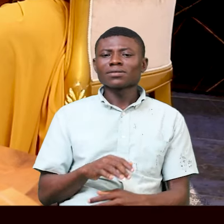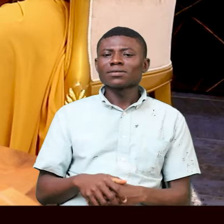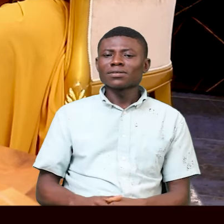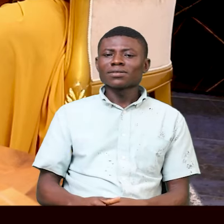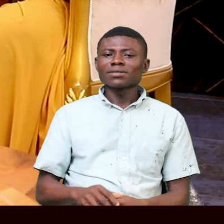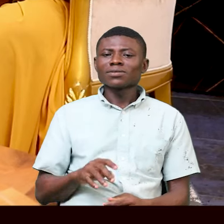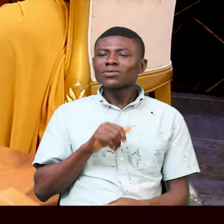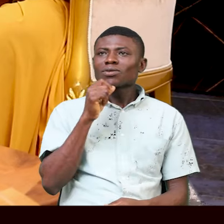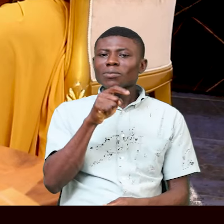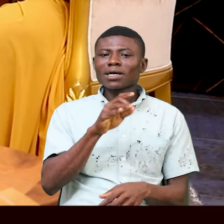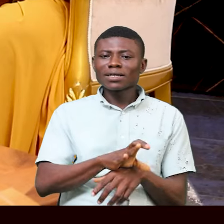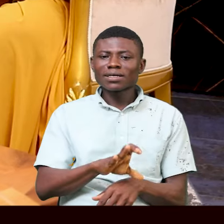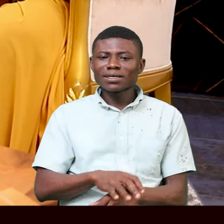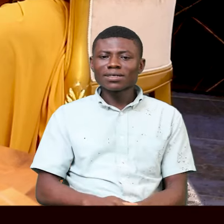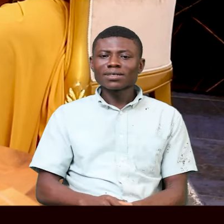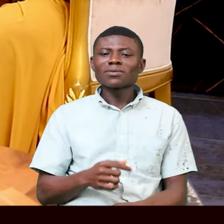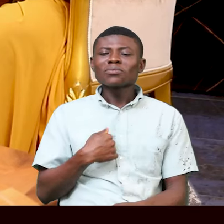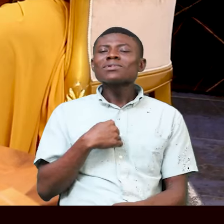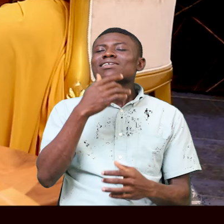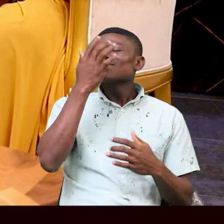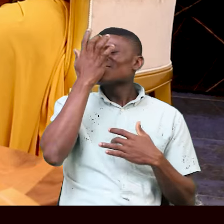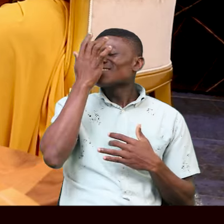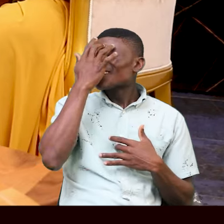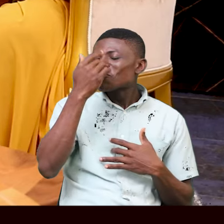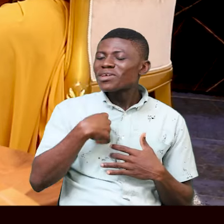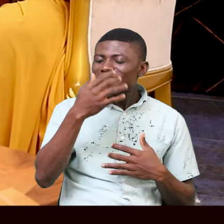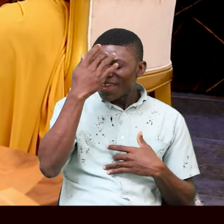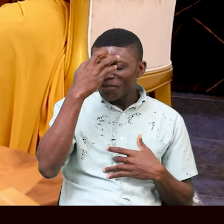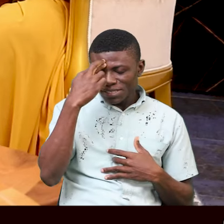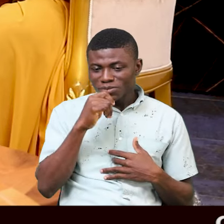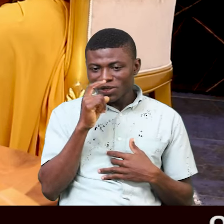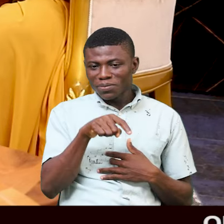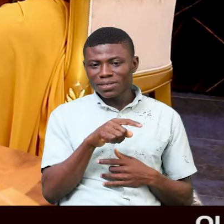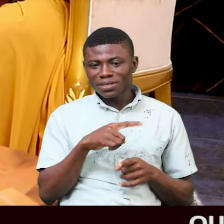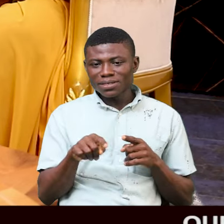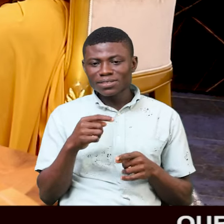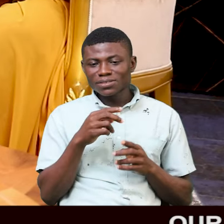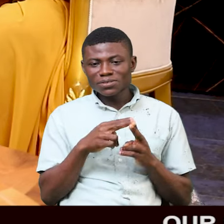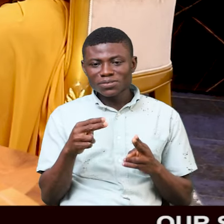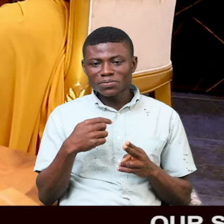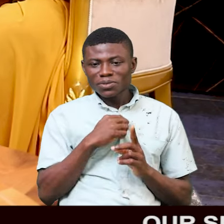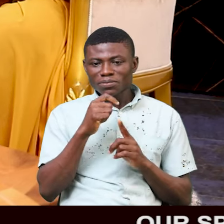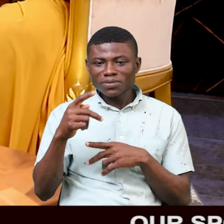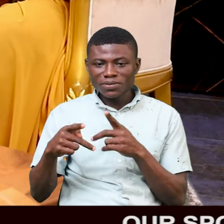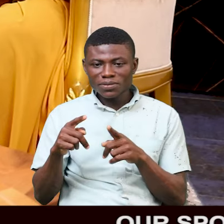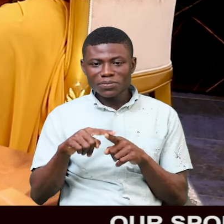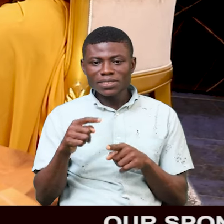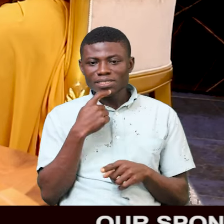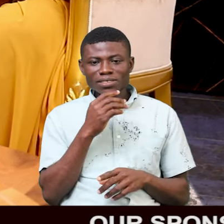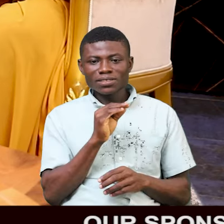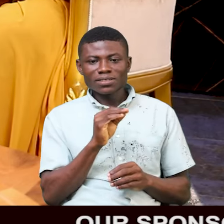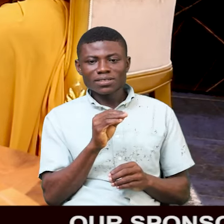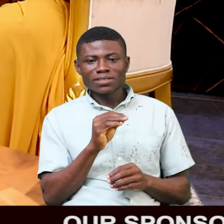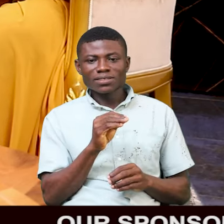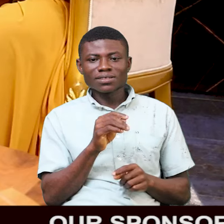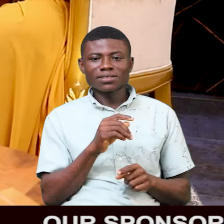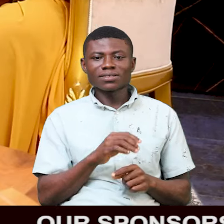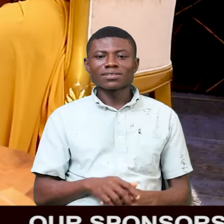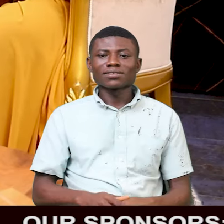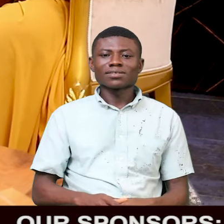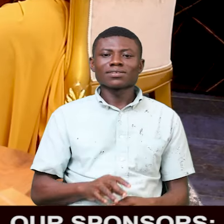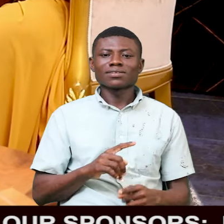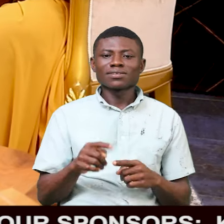Bri Bram, you didn't come to say, I'm not feeling too well. I say, oh, is that so? Should I come? I'm saying, brother, to draw the junk